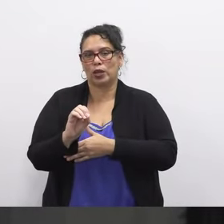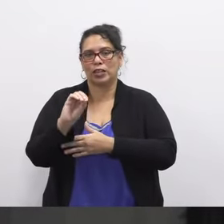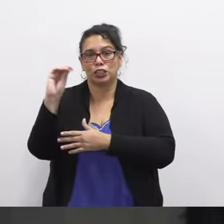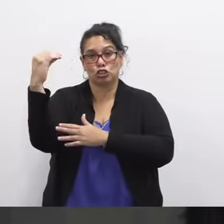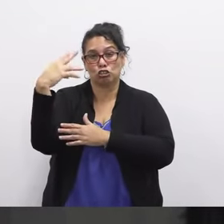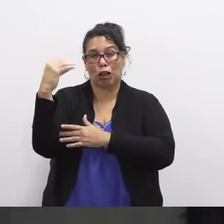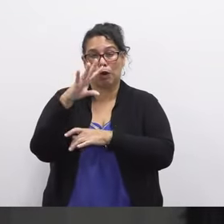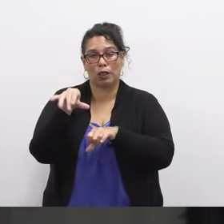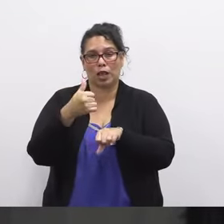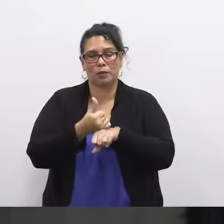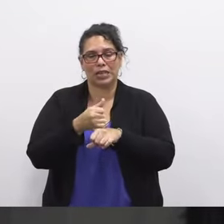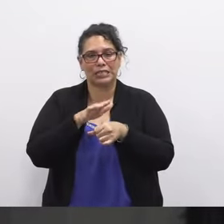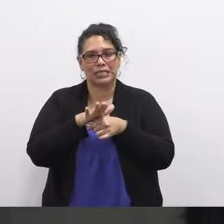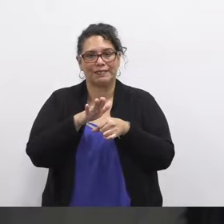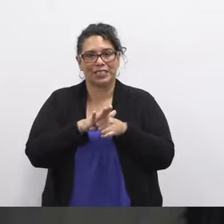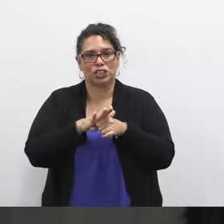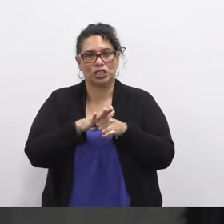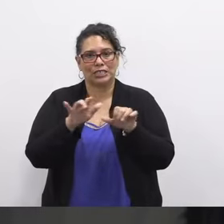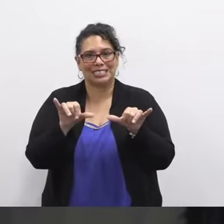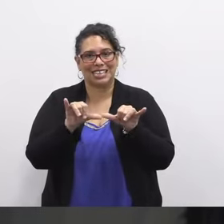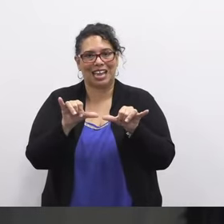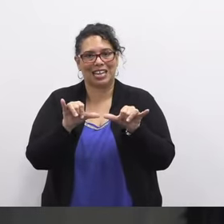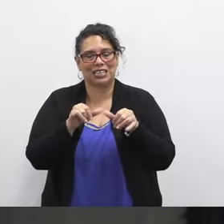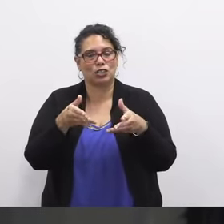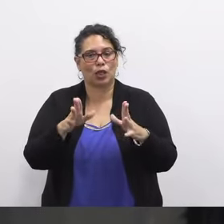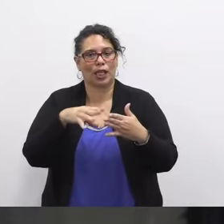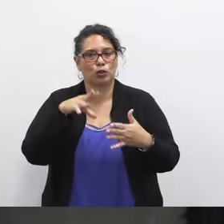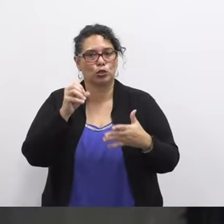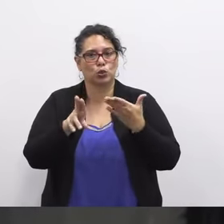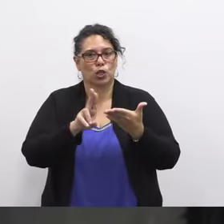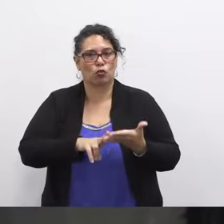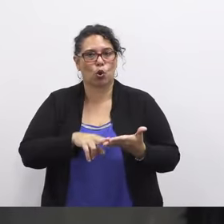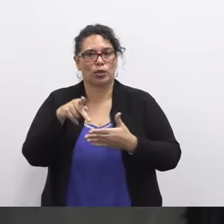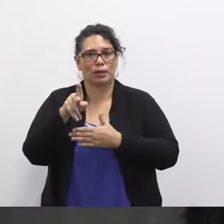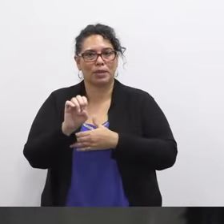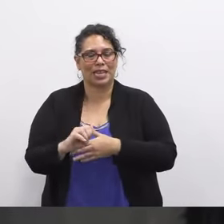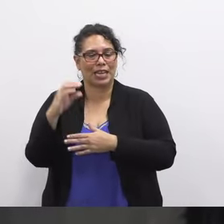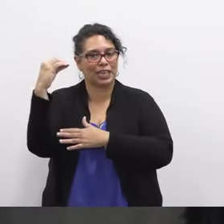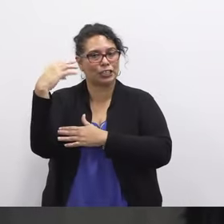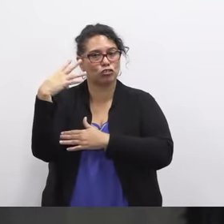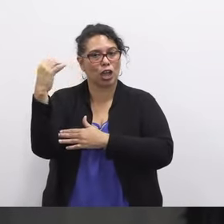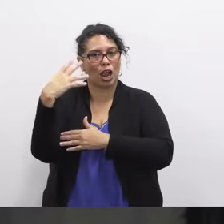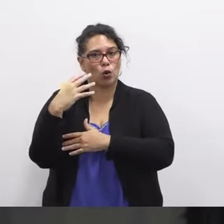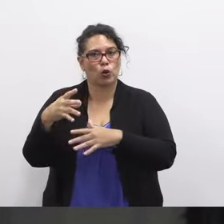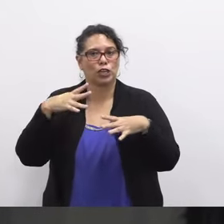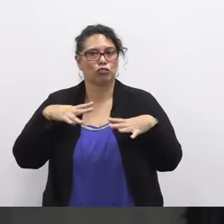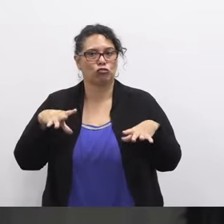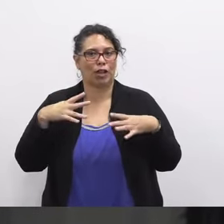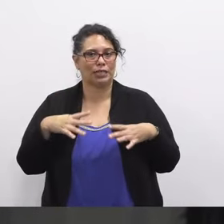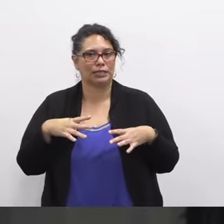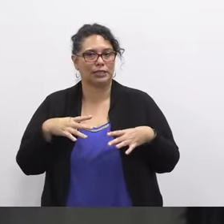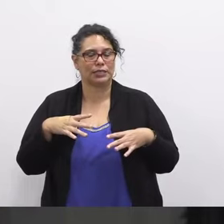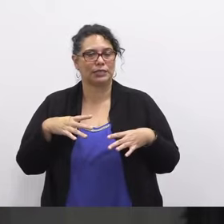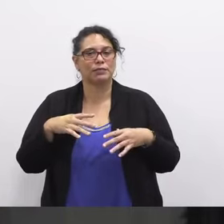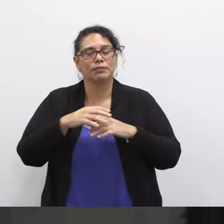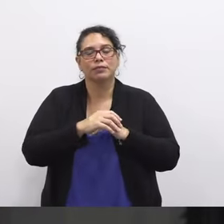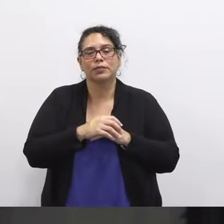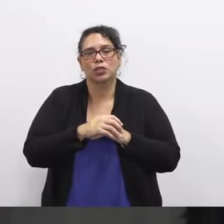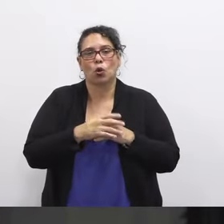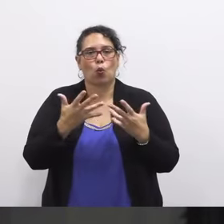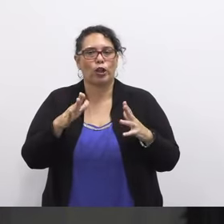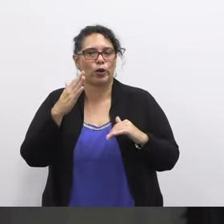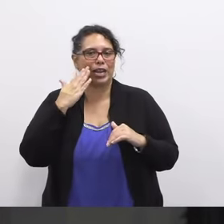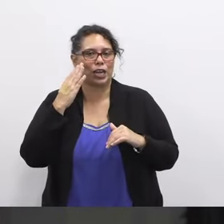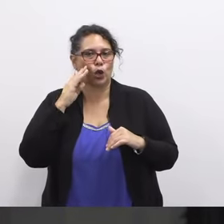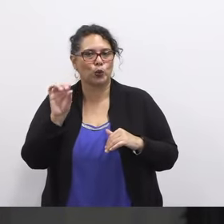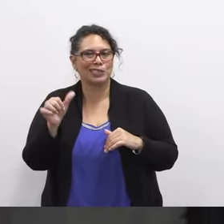are to be of sufficient size to allow students enrolled in PE to shower and dress each period. We already know that with